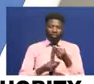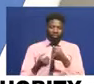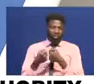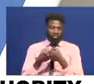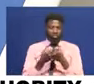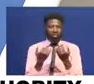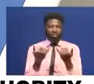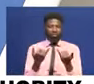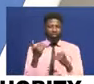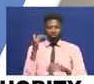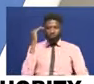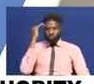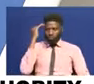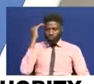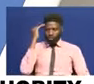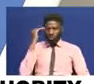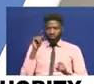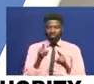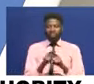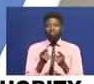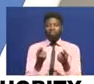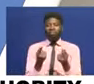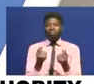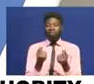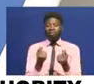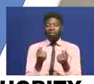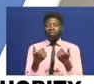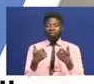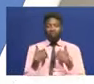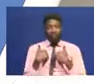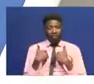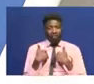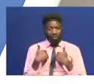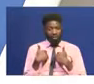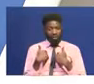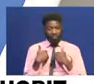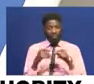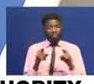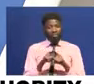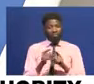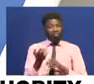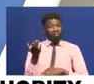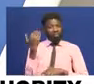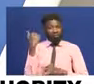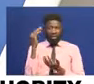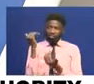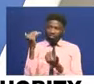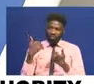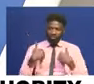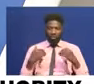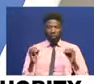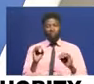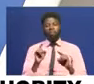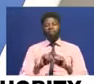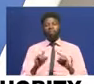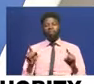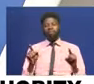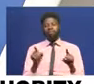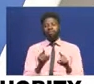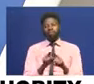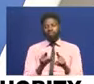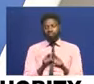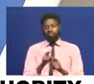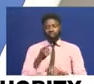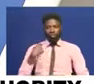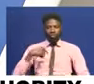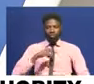for example, that there's not as much money as we had anticipated originally. But in terms of being fiscally responsible, we have